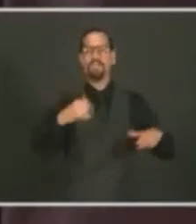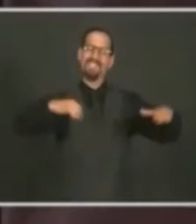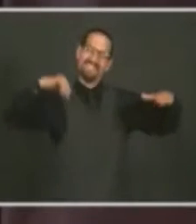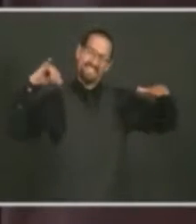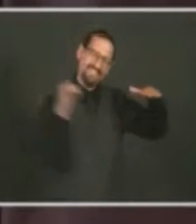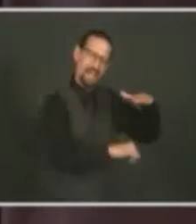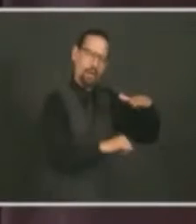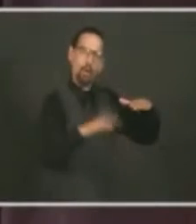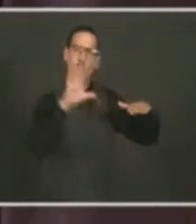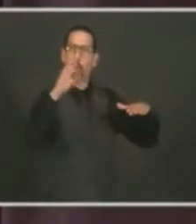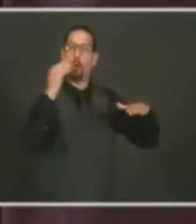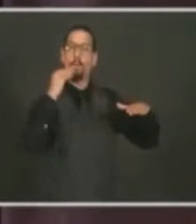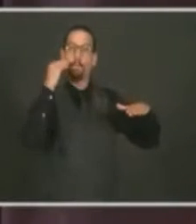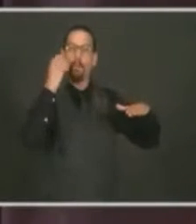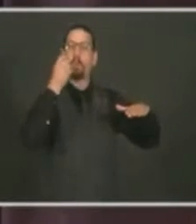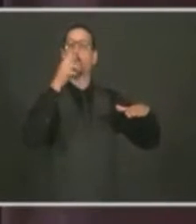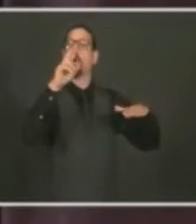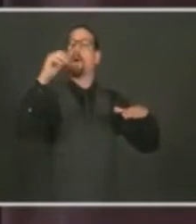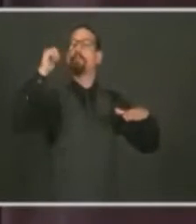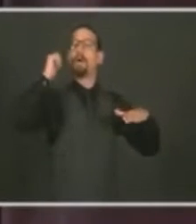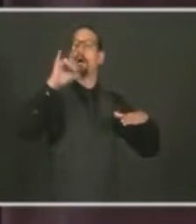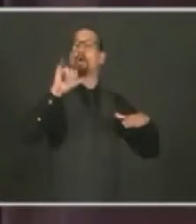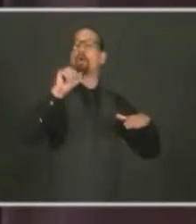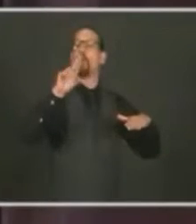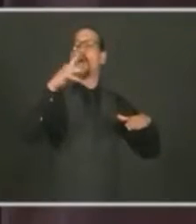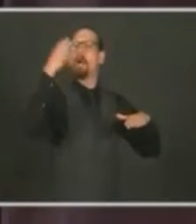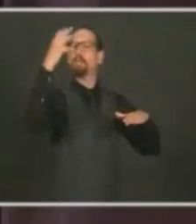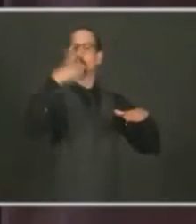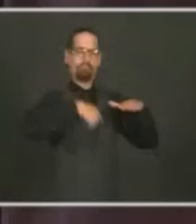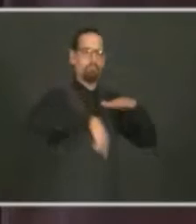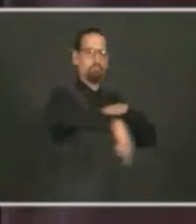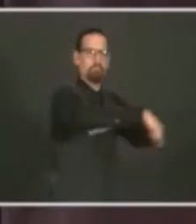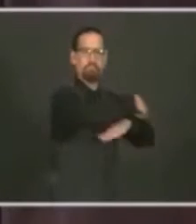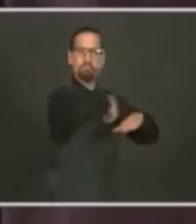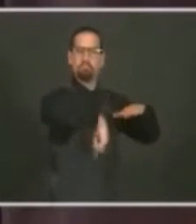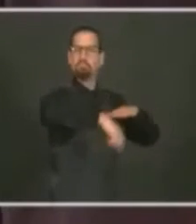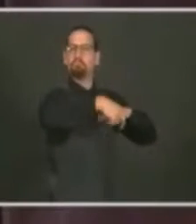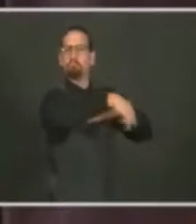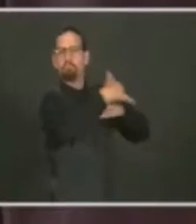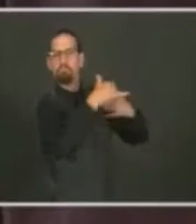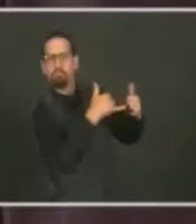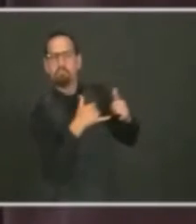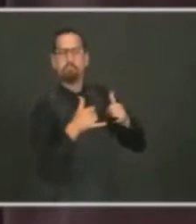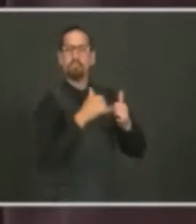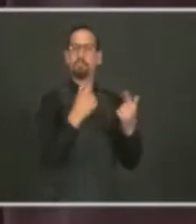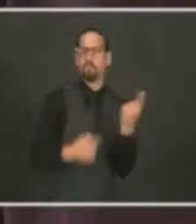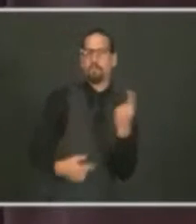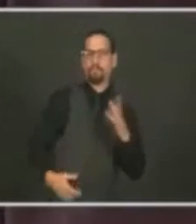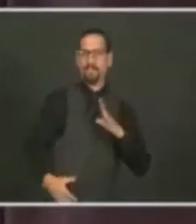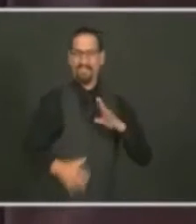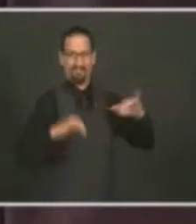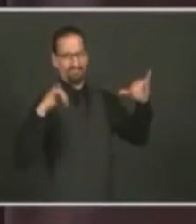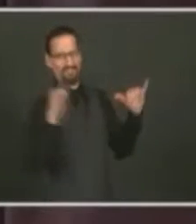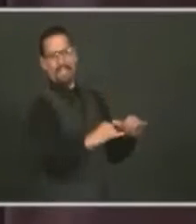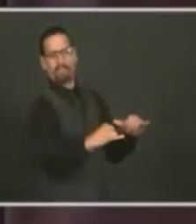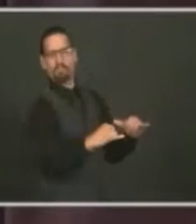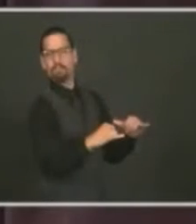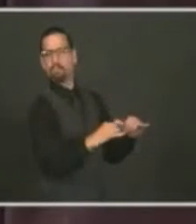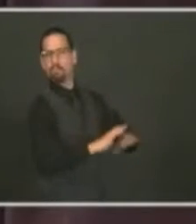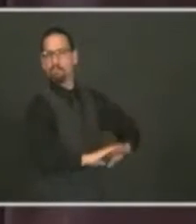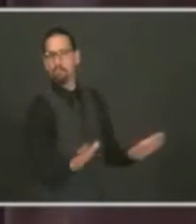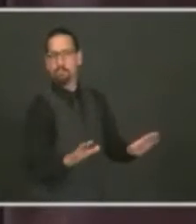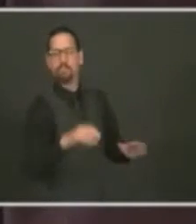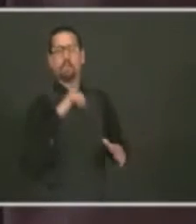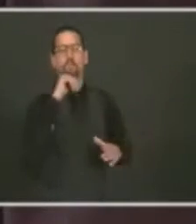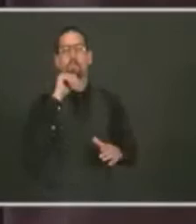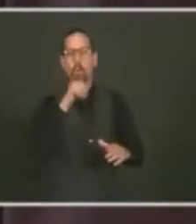hear you, this is rough. So to be clear, this means you're not sick, you feel fine, you've tested negative,